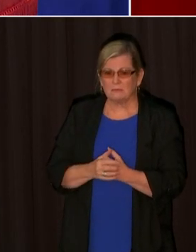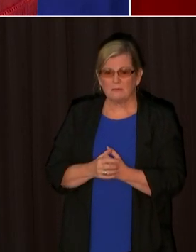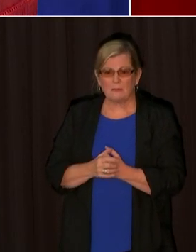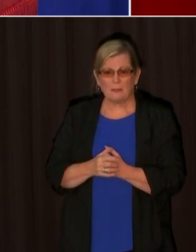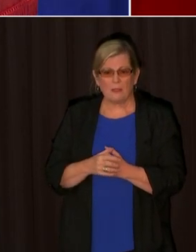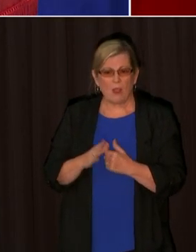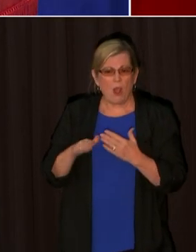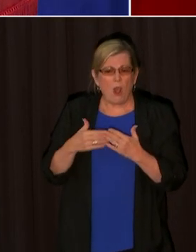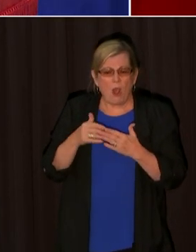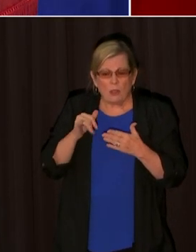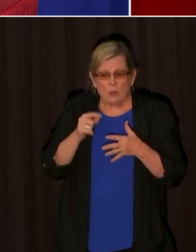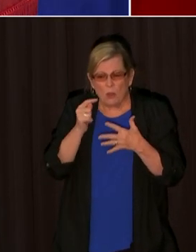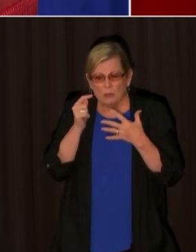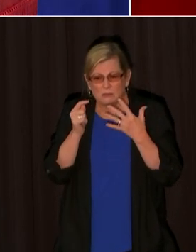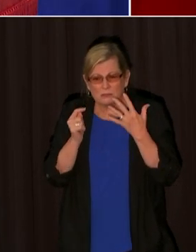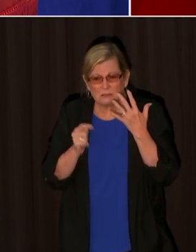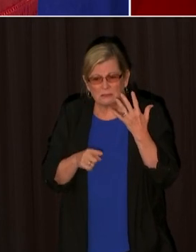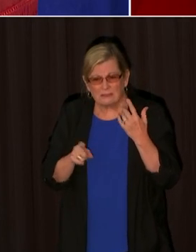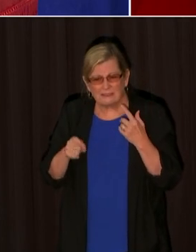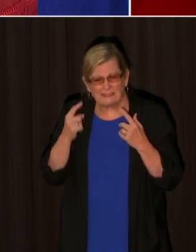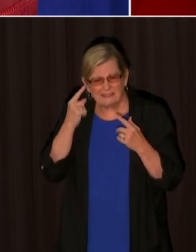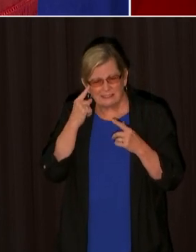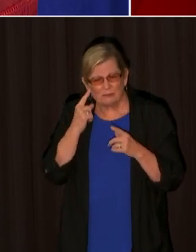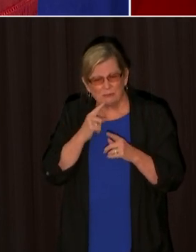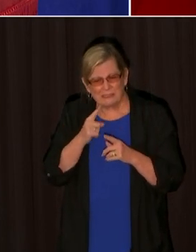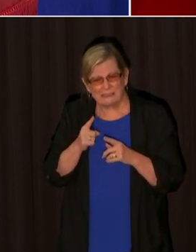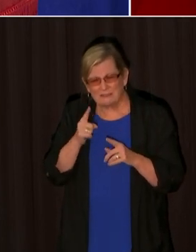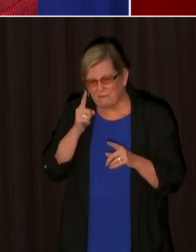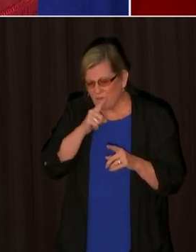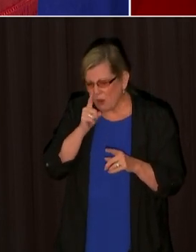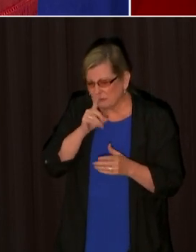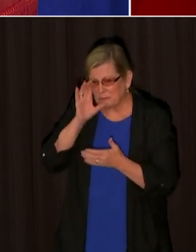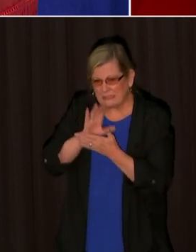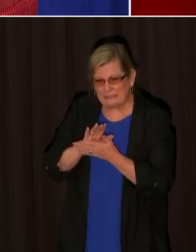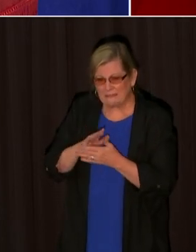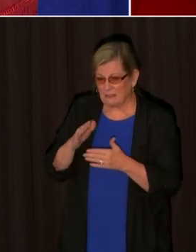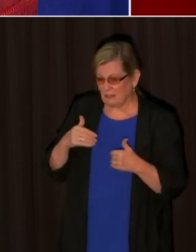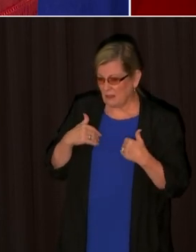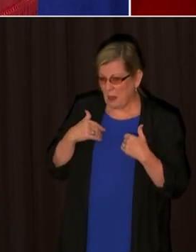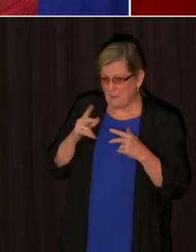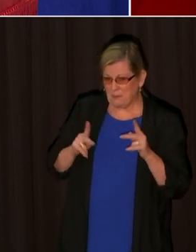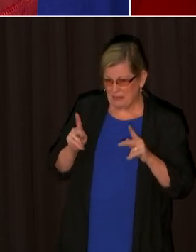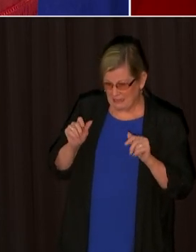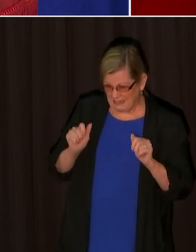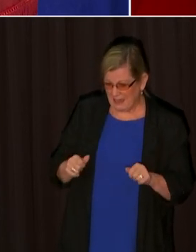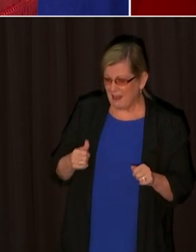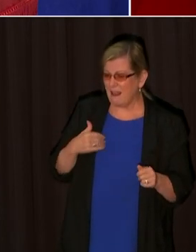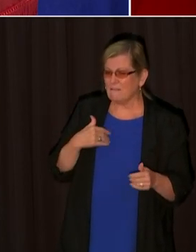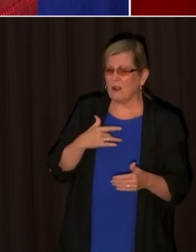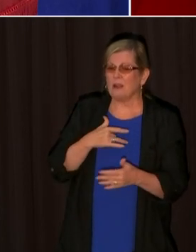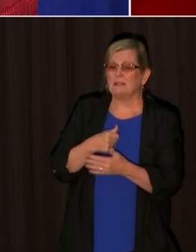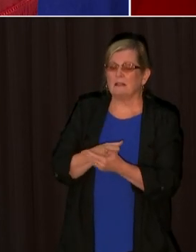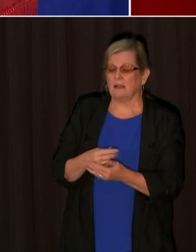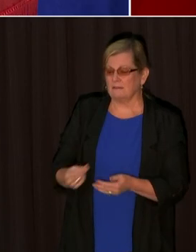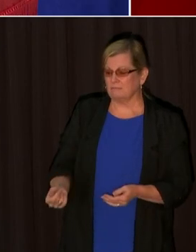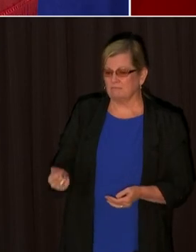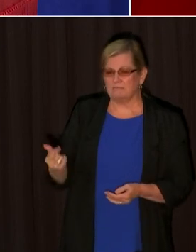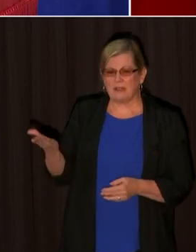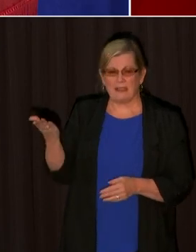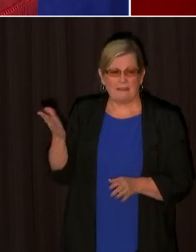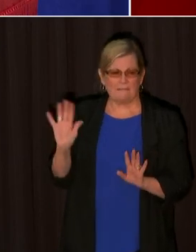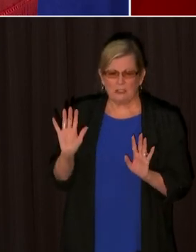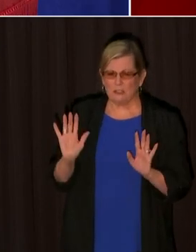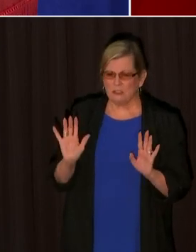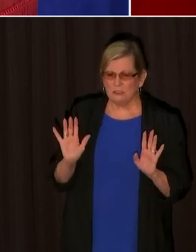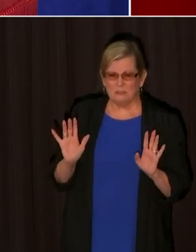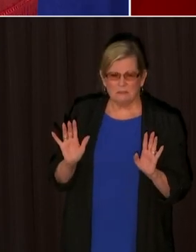I think are huge myths. Young people drop dead of heart attacks, sudden death all